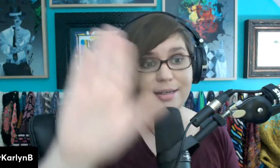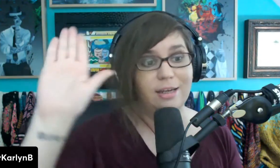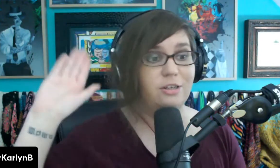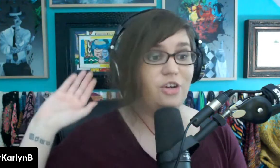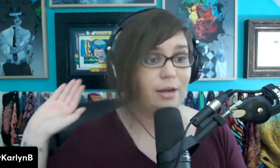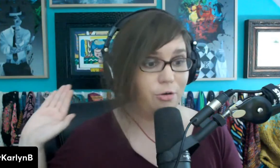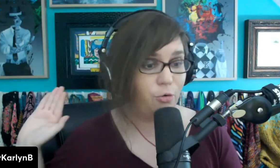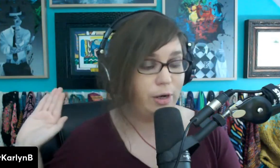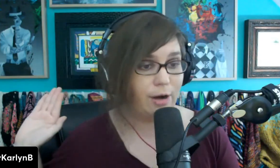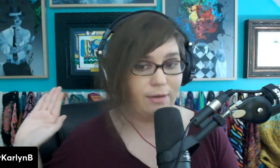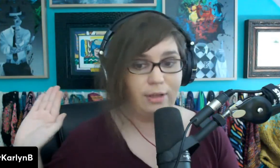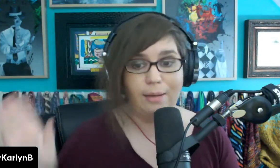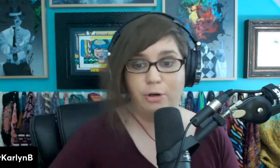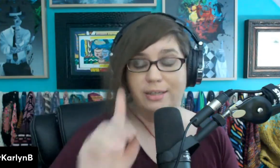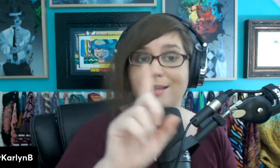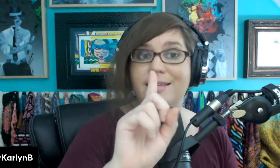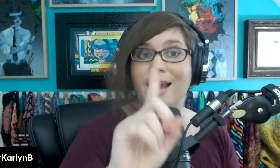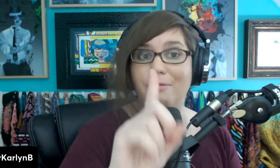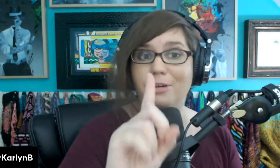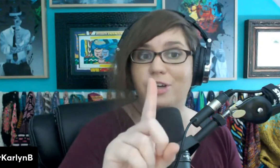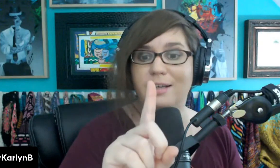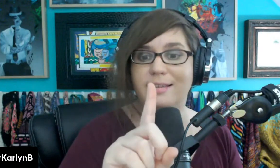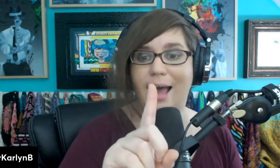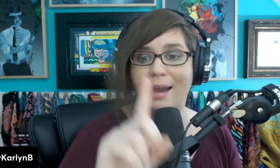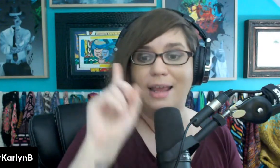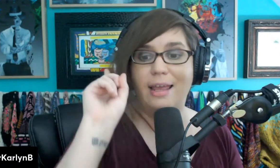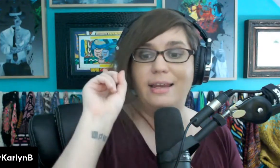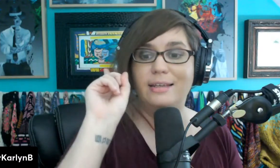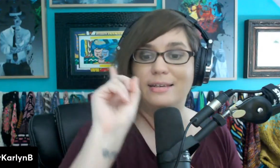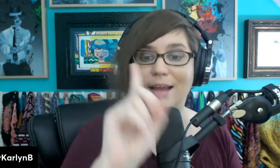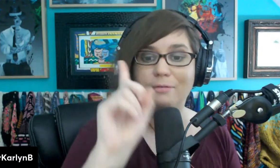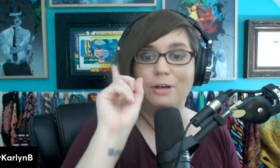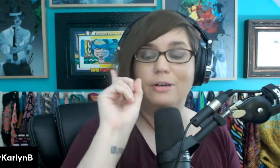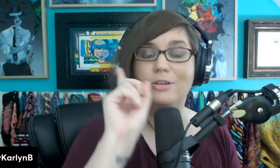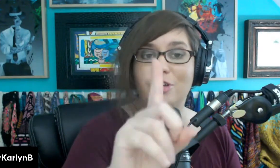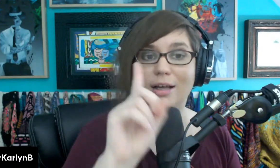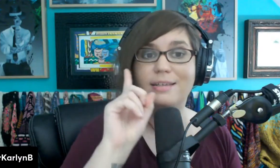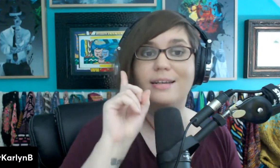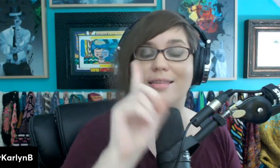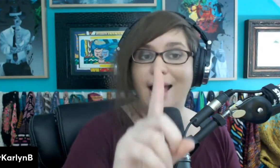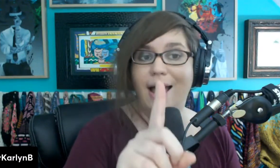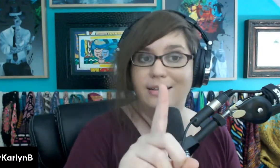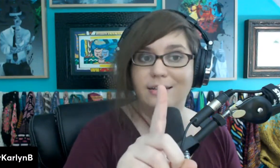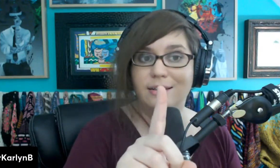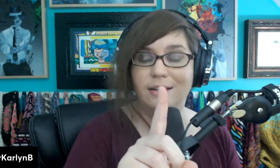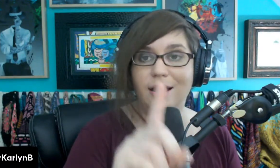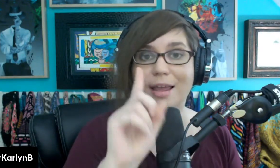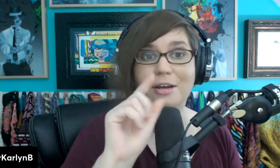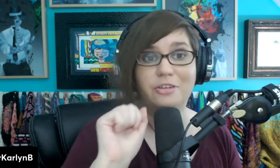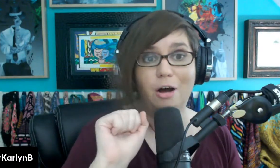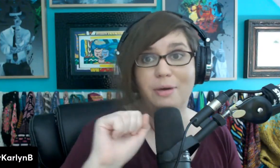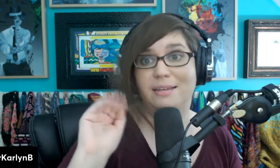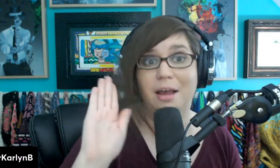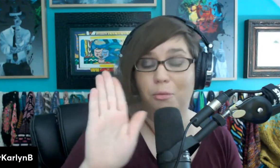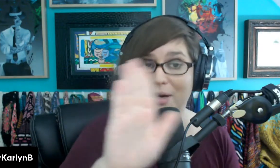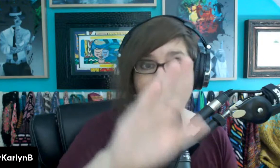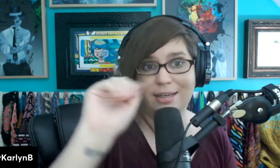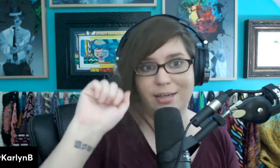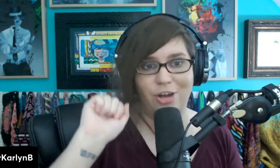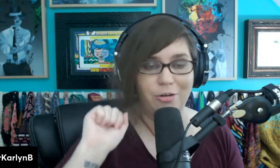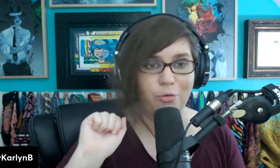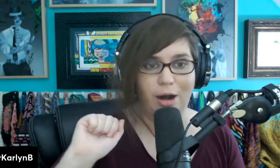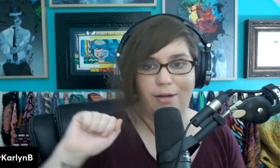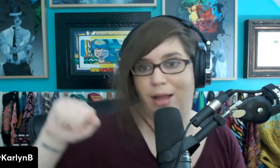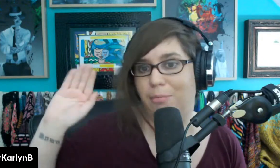need to get genderqueer out of libraries. It's never just that. It is never just that. It is always, we need to